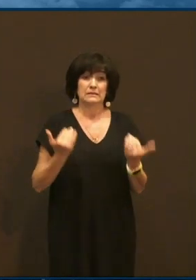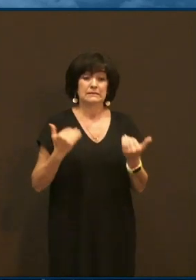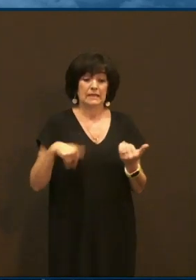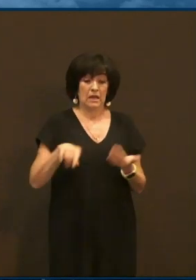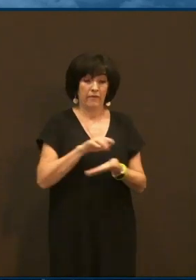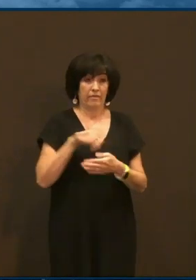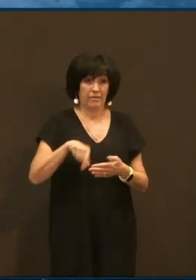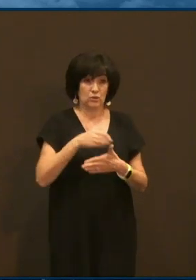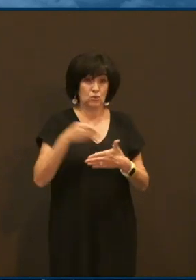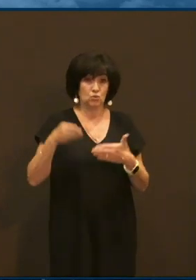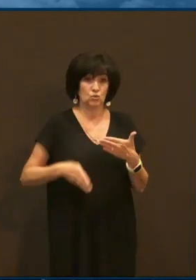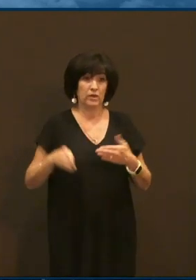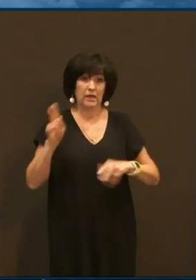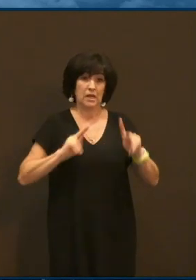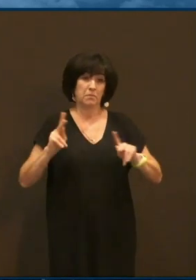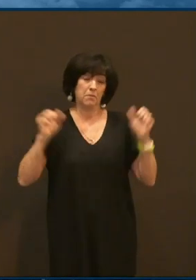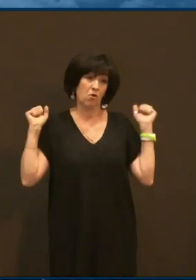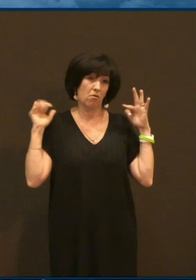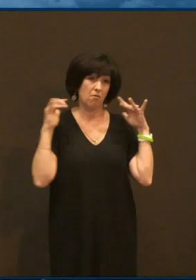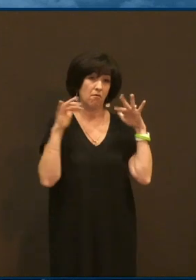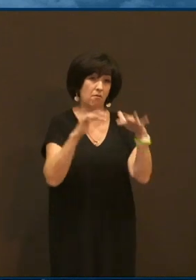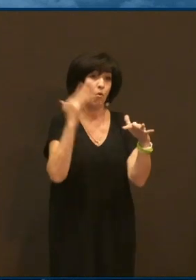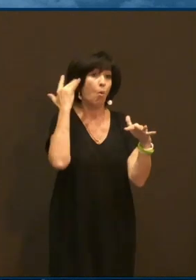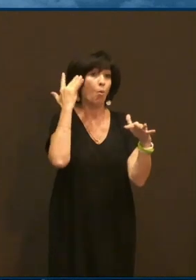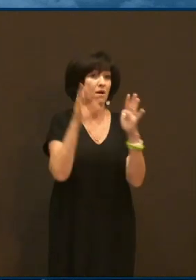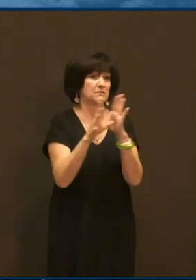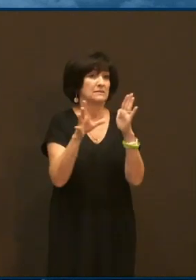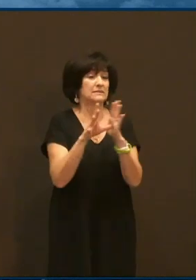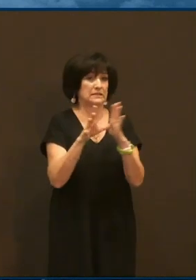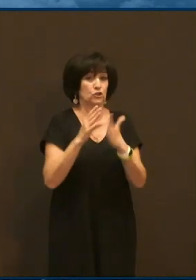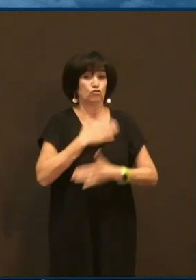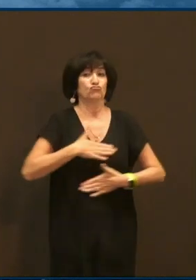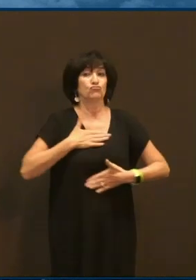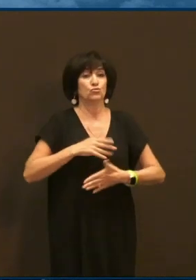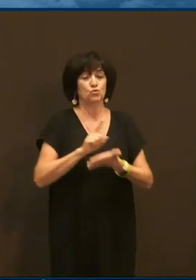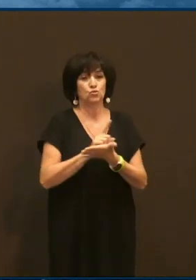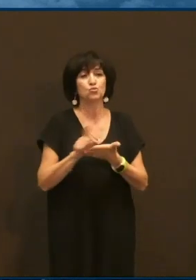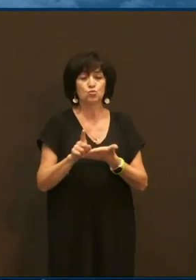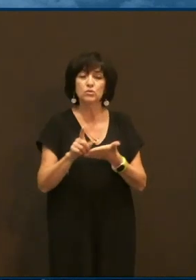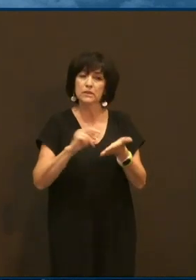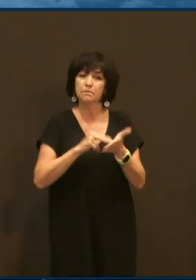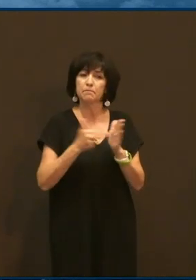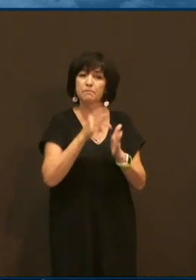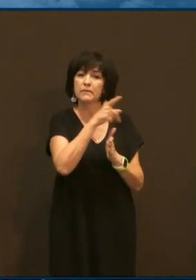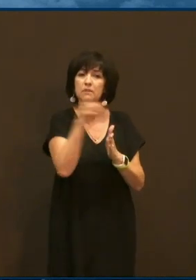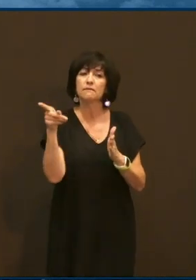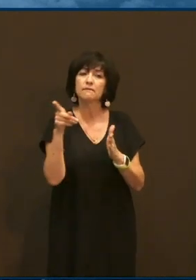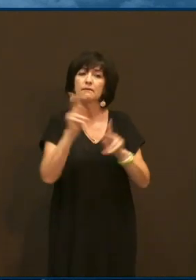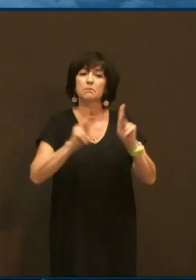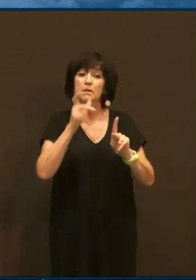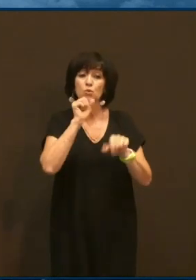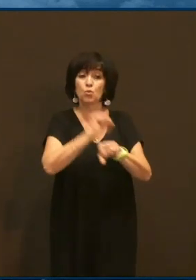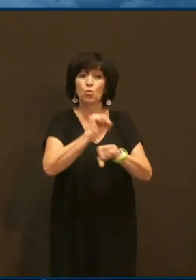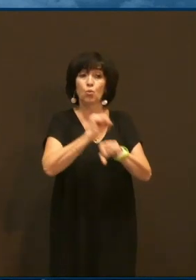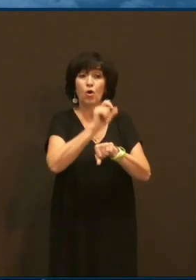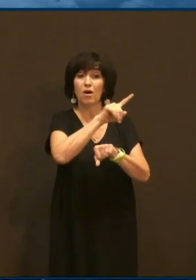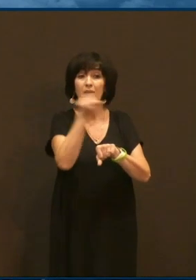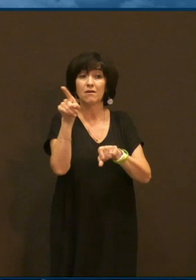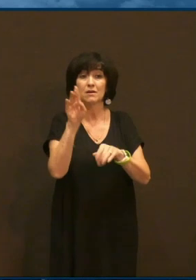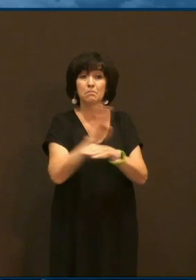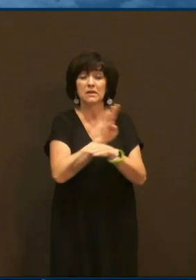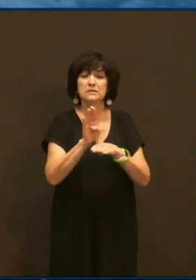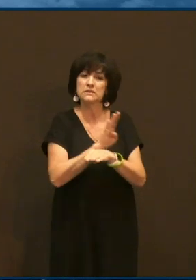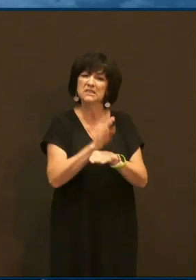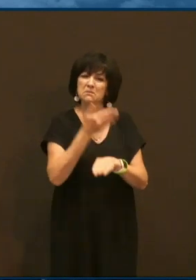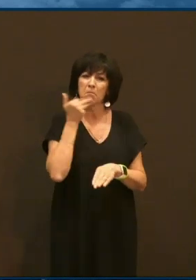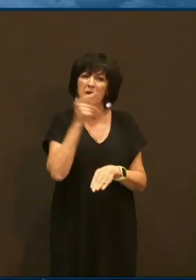able to process 1,000 people if they sign up for it. So the more that register, the more tests we'll bring with us. And then really, what's the next